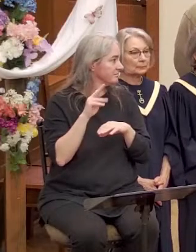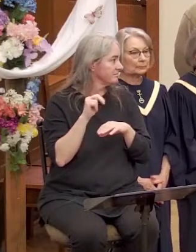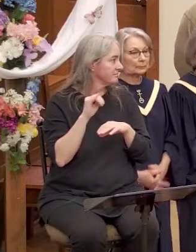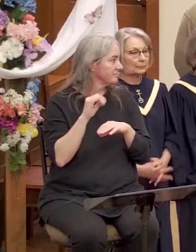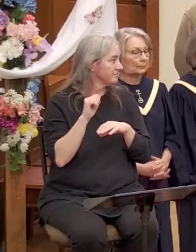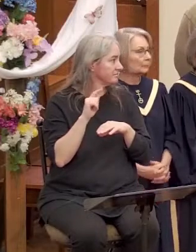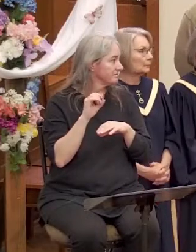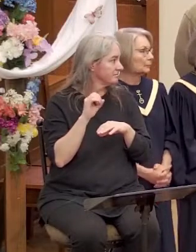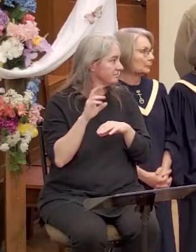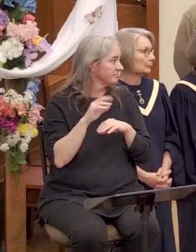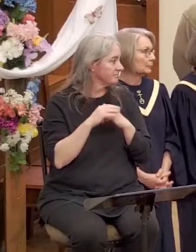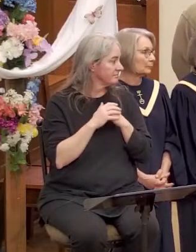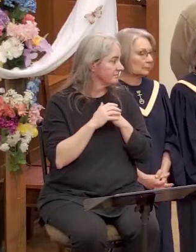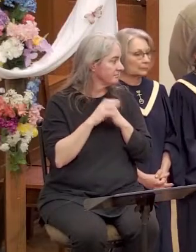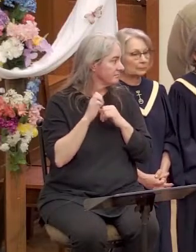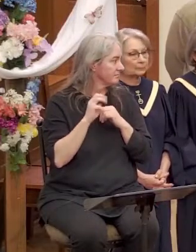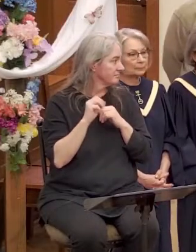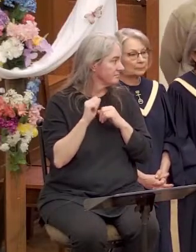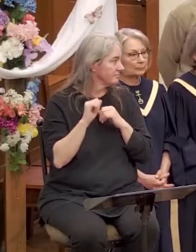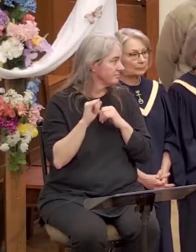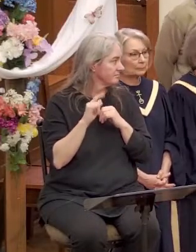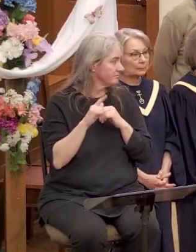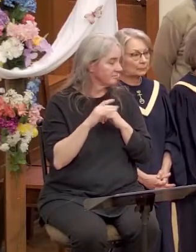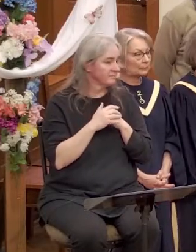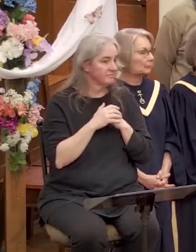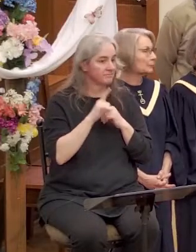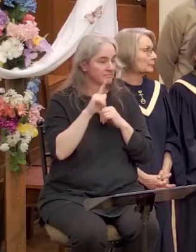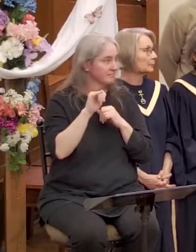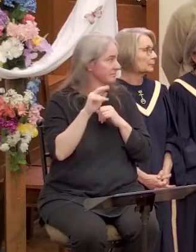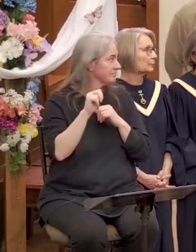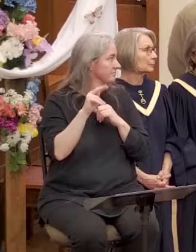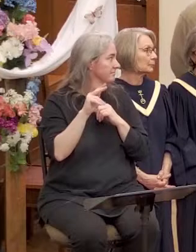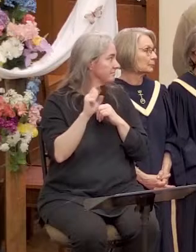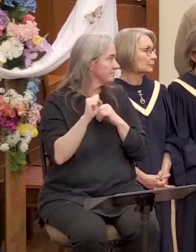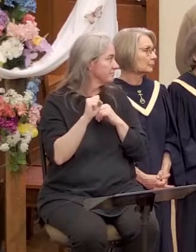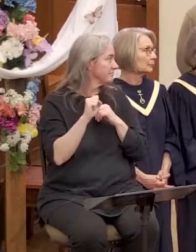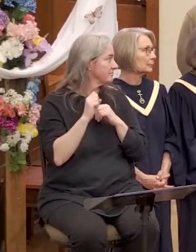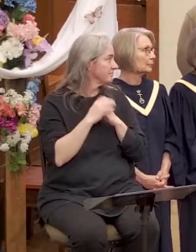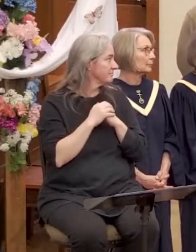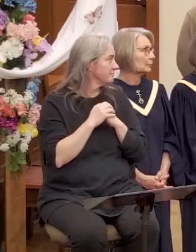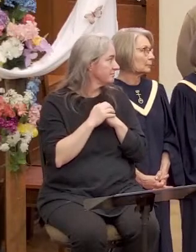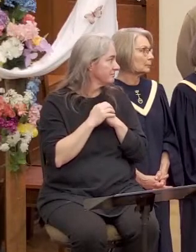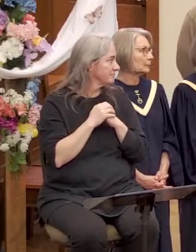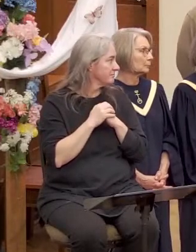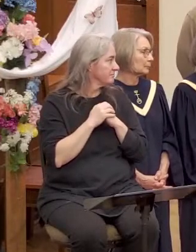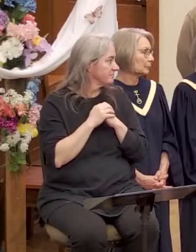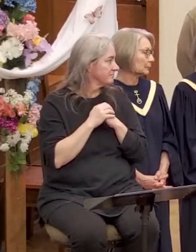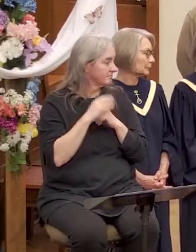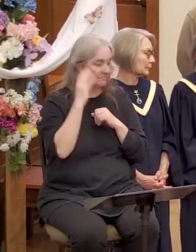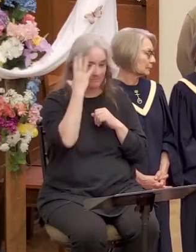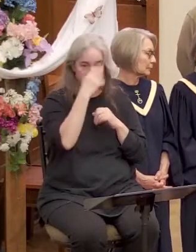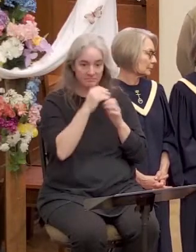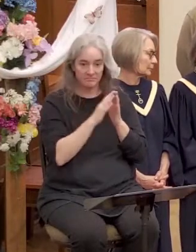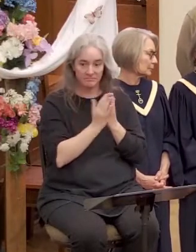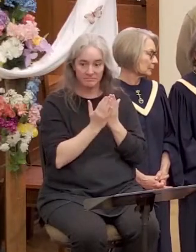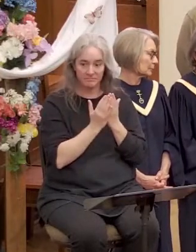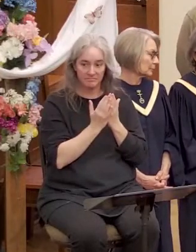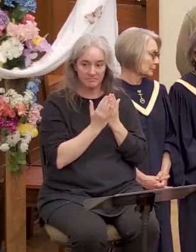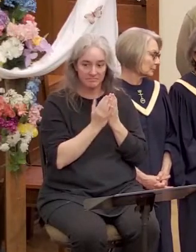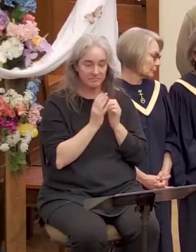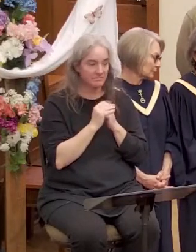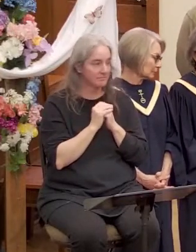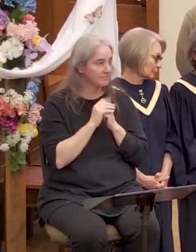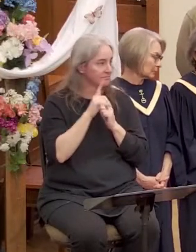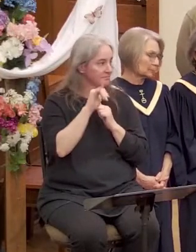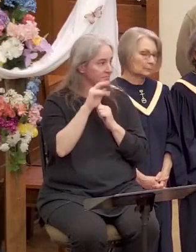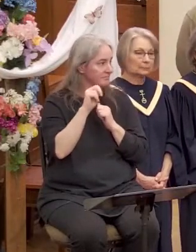communicator, the email, the links to the Facebook. Do we have that? Yeah. Facebook. The links